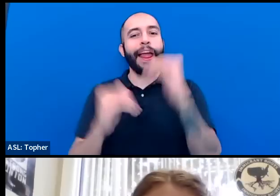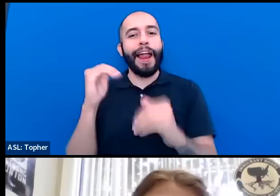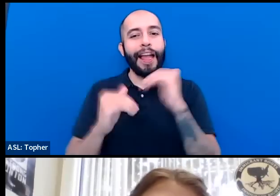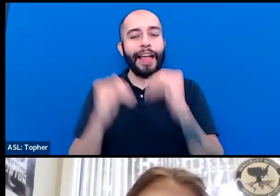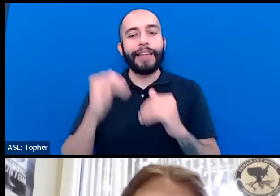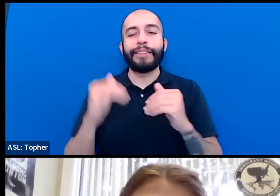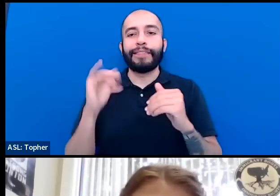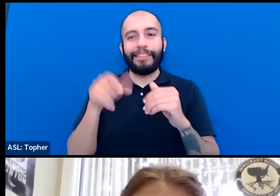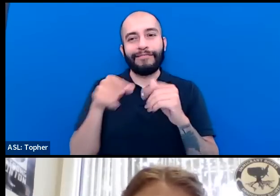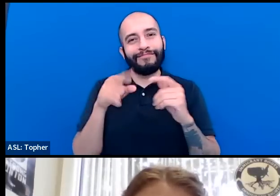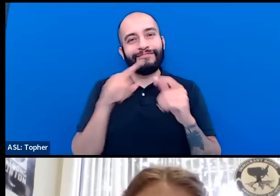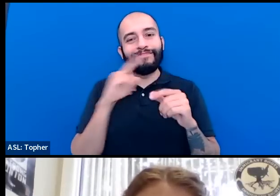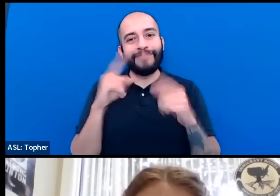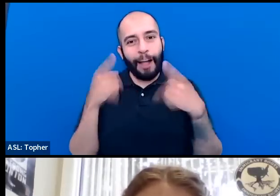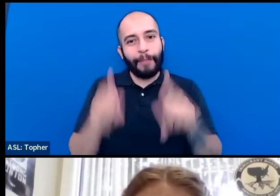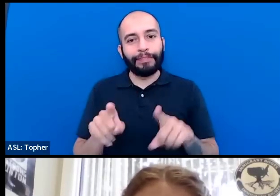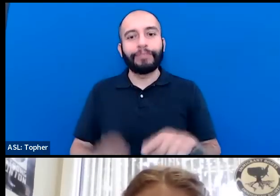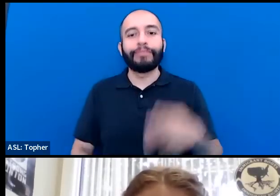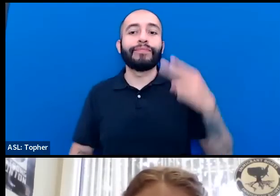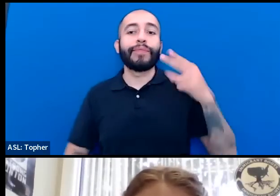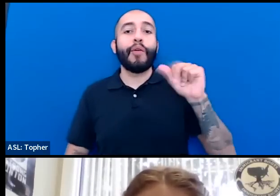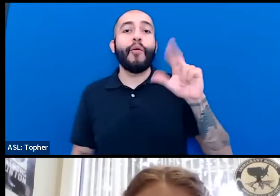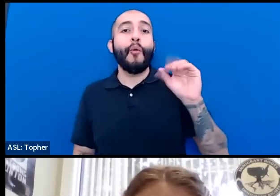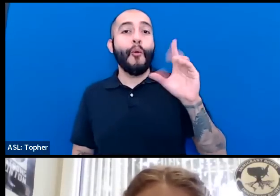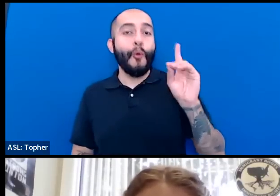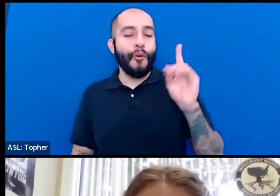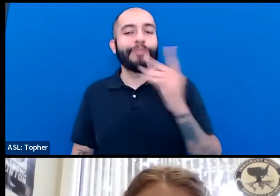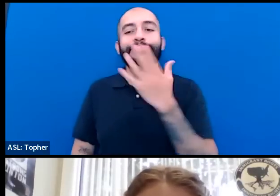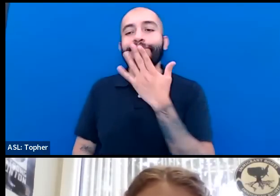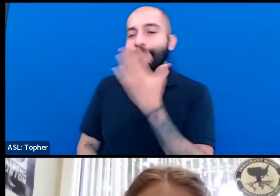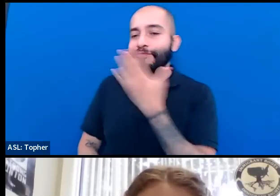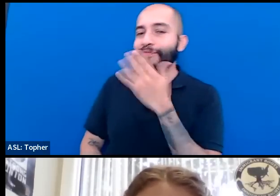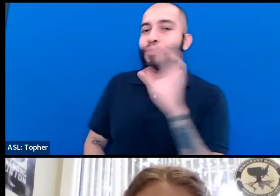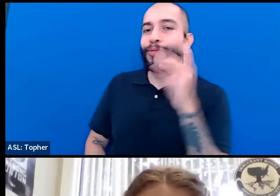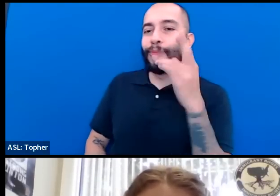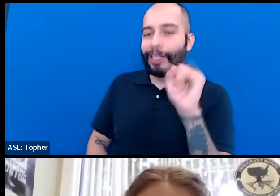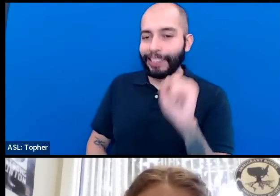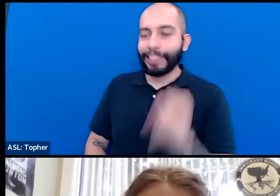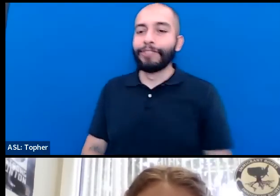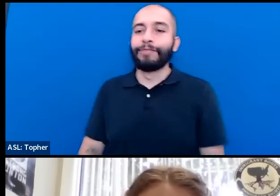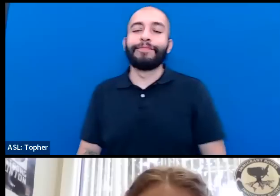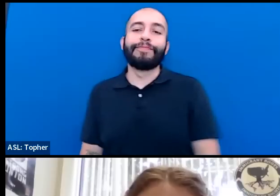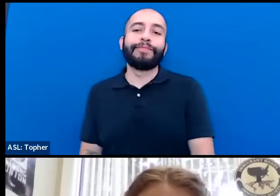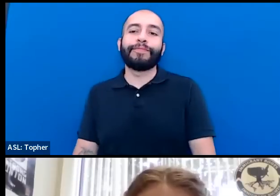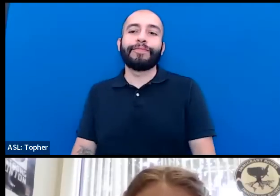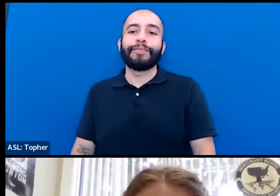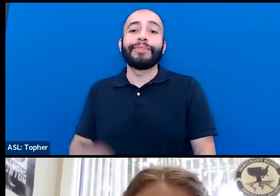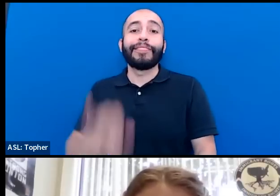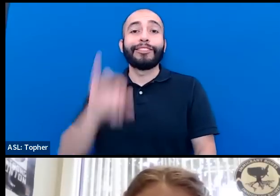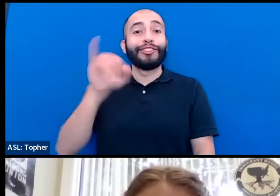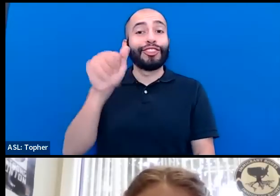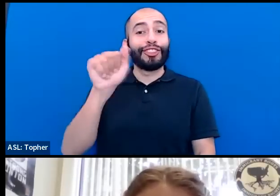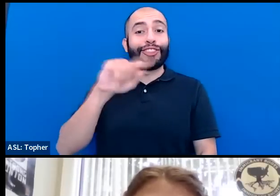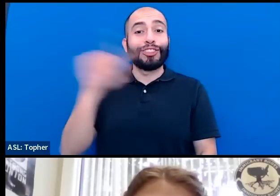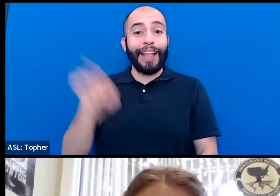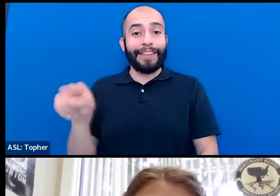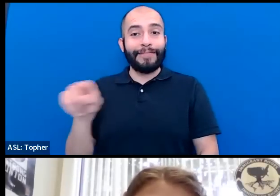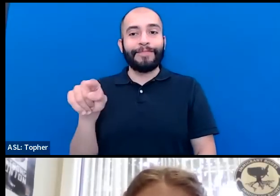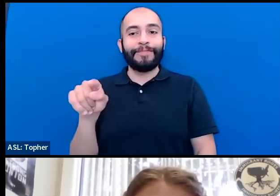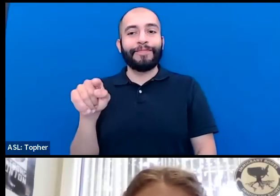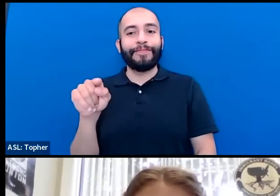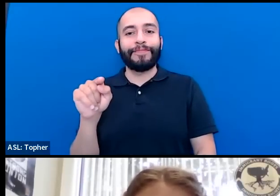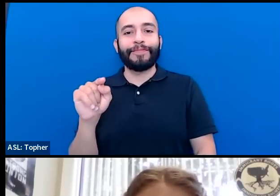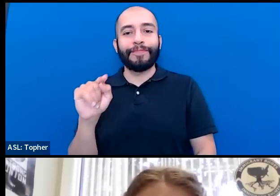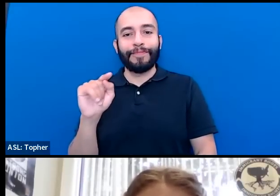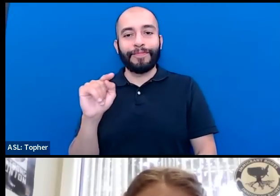you have a different kind of industrial structure than the one Chris is working